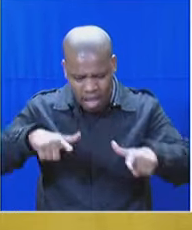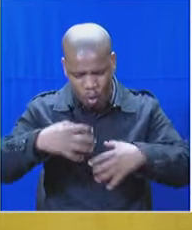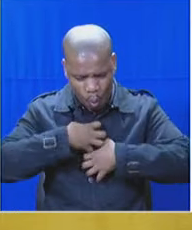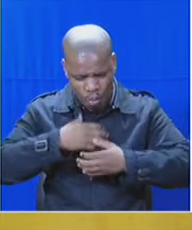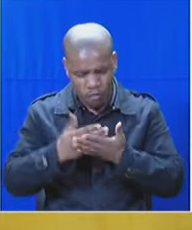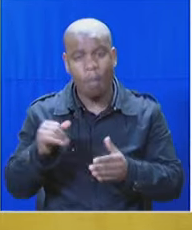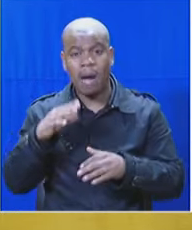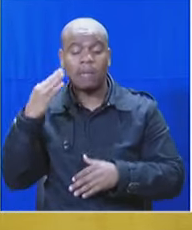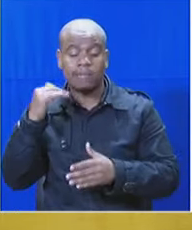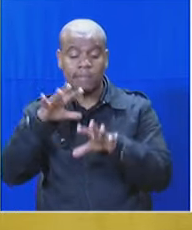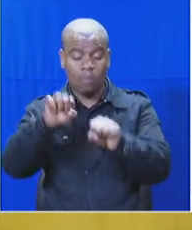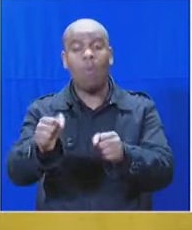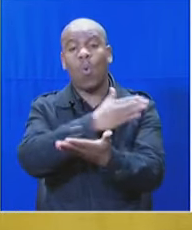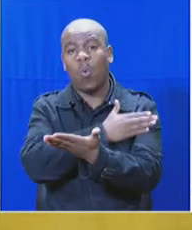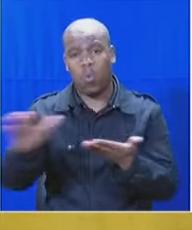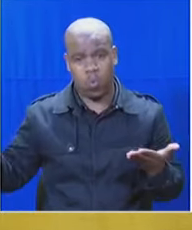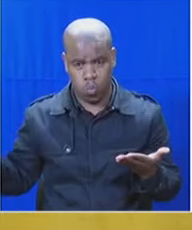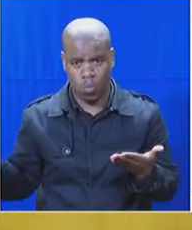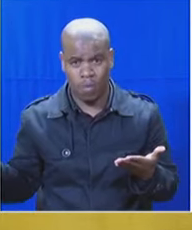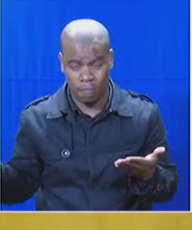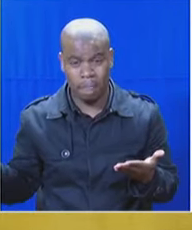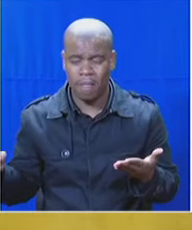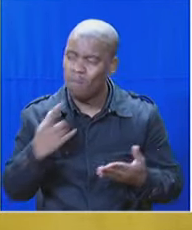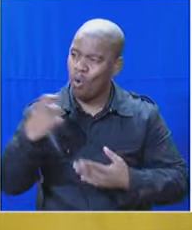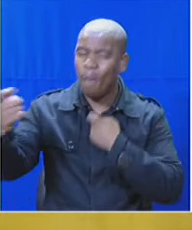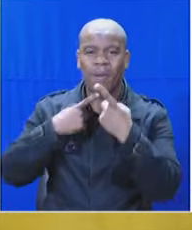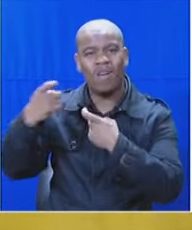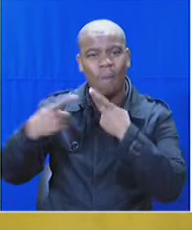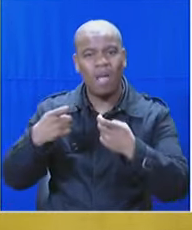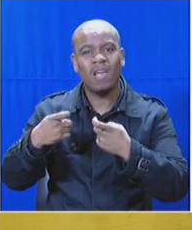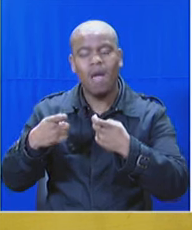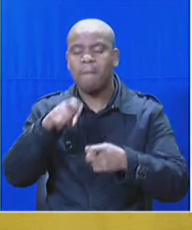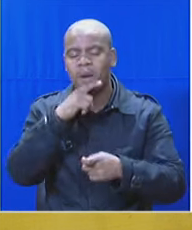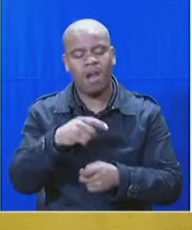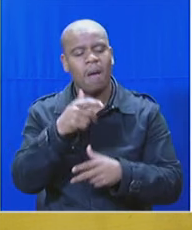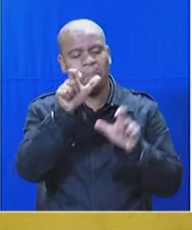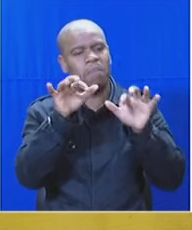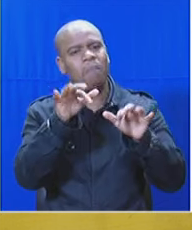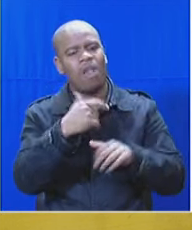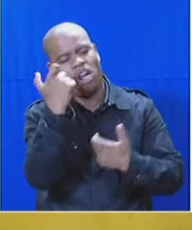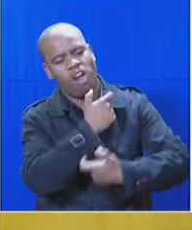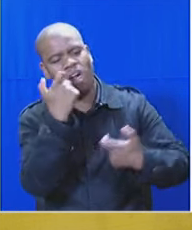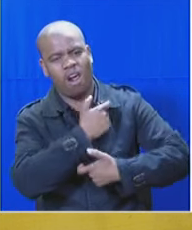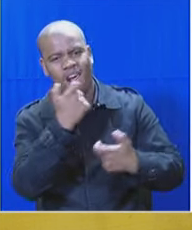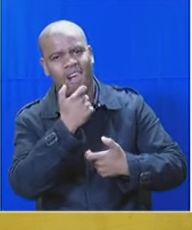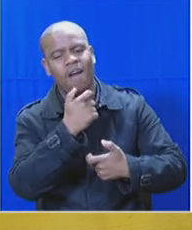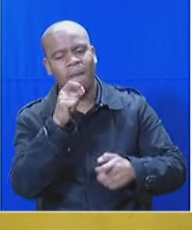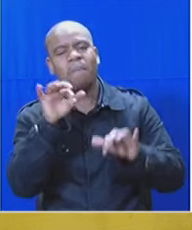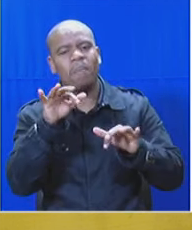abakhalayo ngabanawo, abahlekayo ngabangenamhlaba. Nto zakuthi